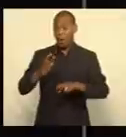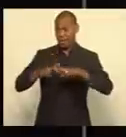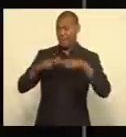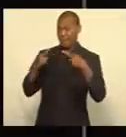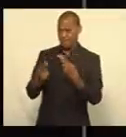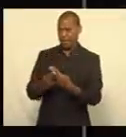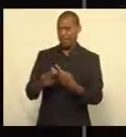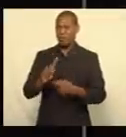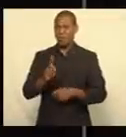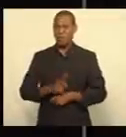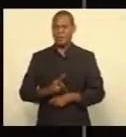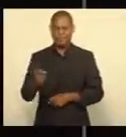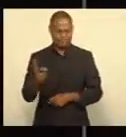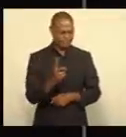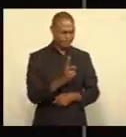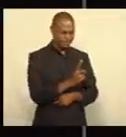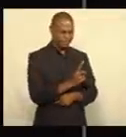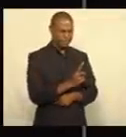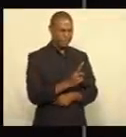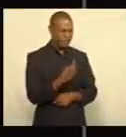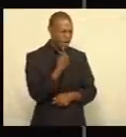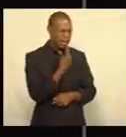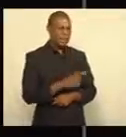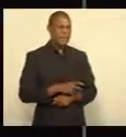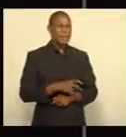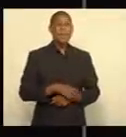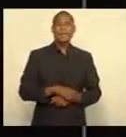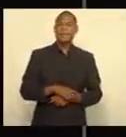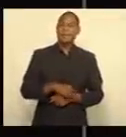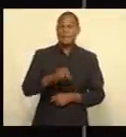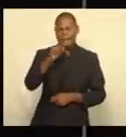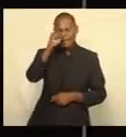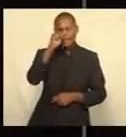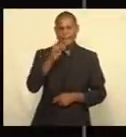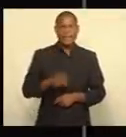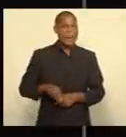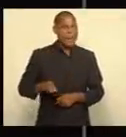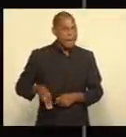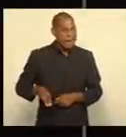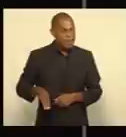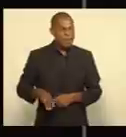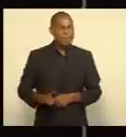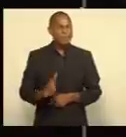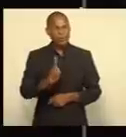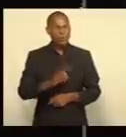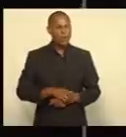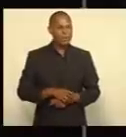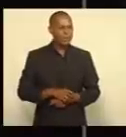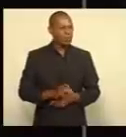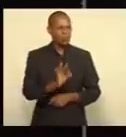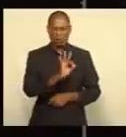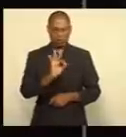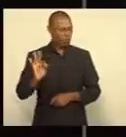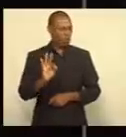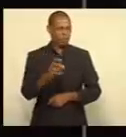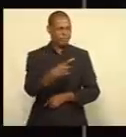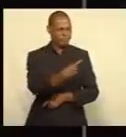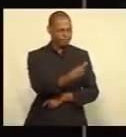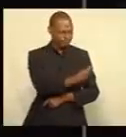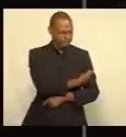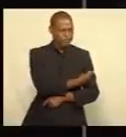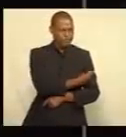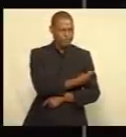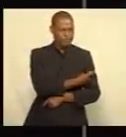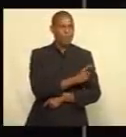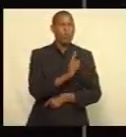come forward tonight, saying older members of the same family are now adamant they absolutely will not get vaccinated after being